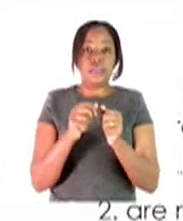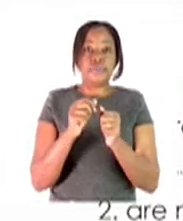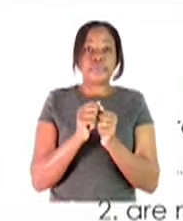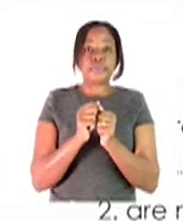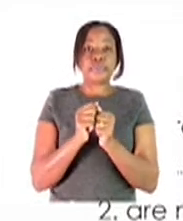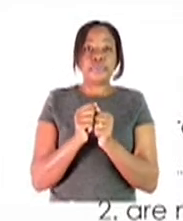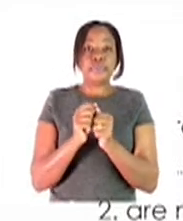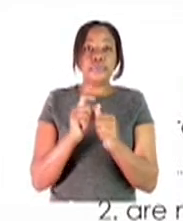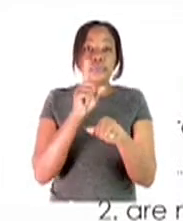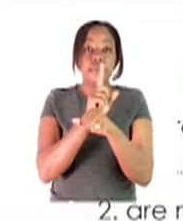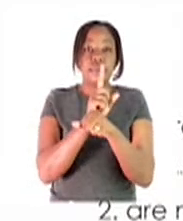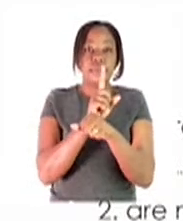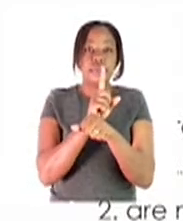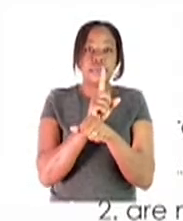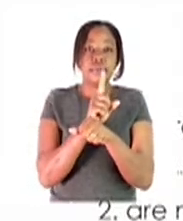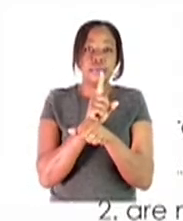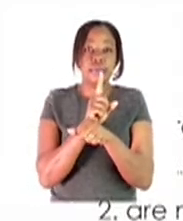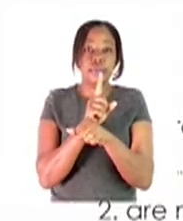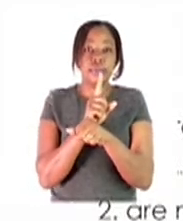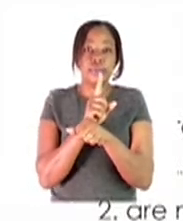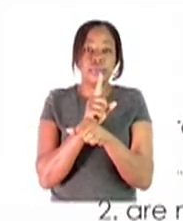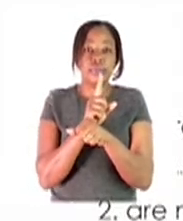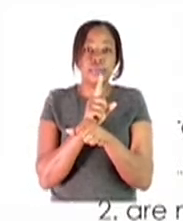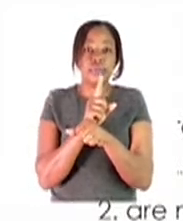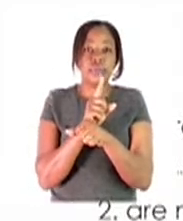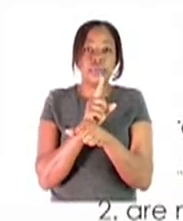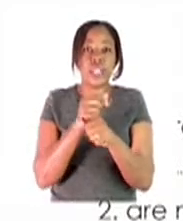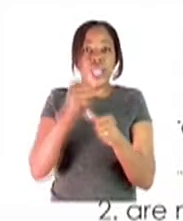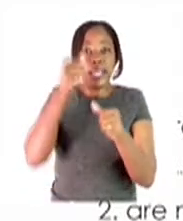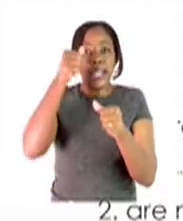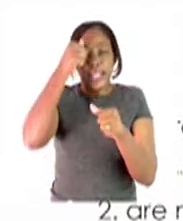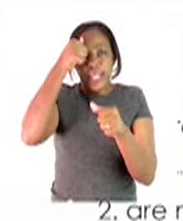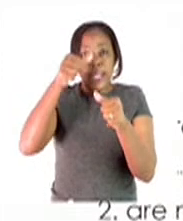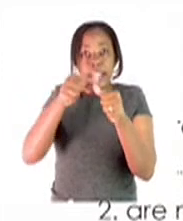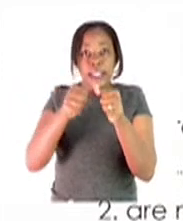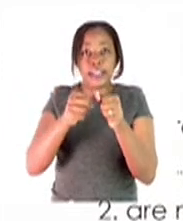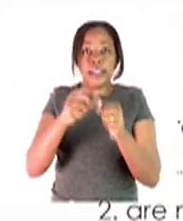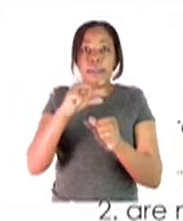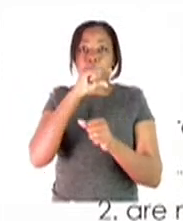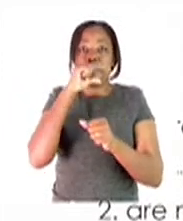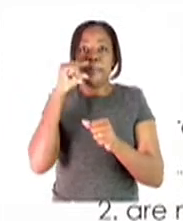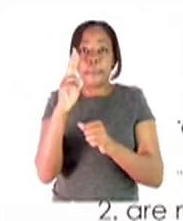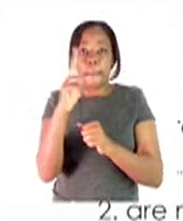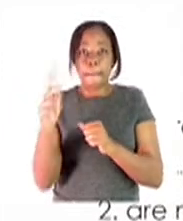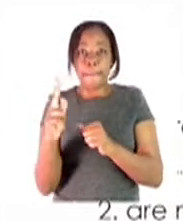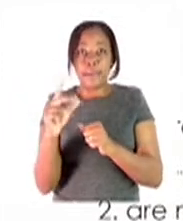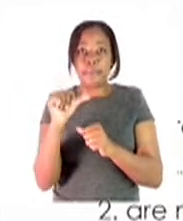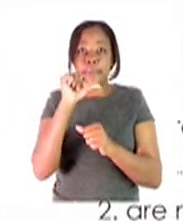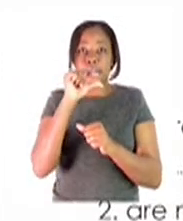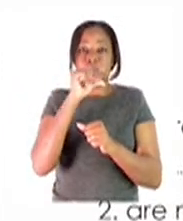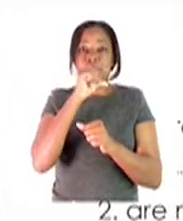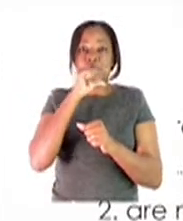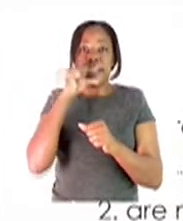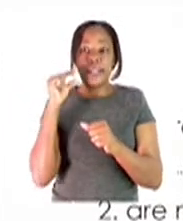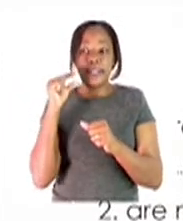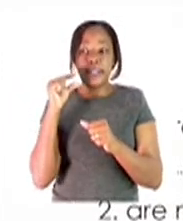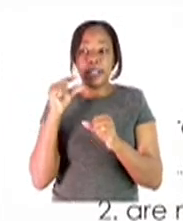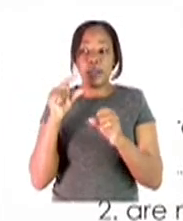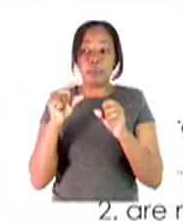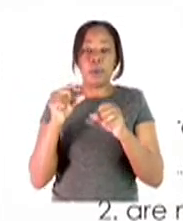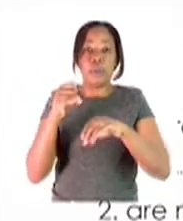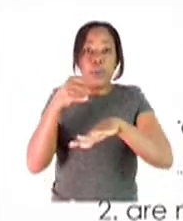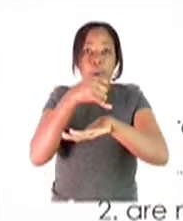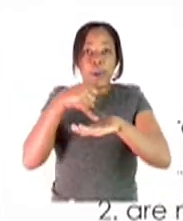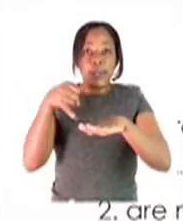also the names of people and the names of places will always come with capital letters. So you have to be careful also there